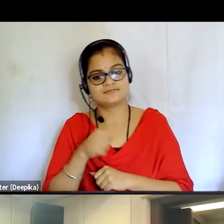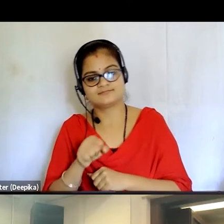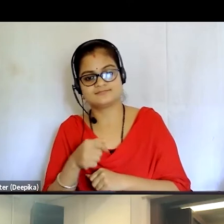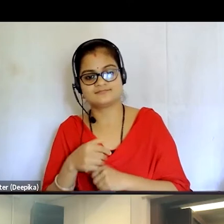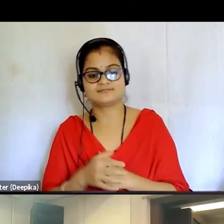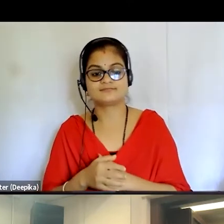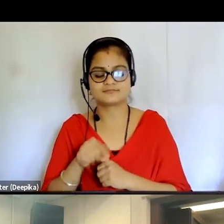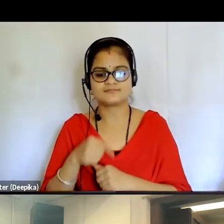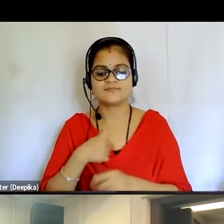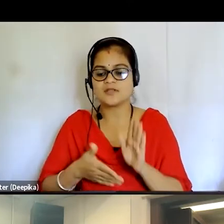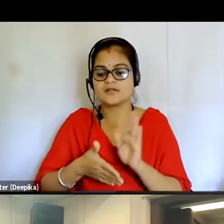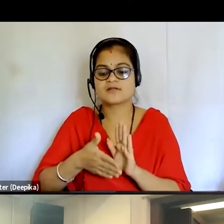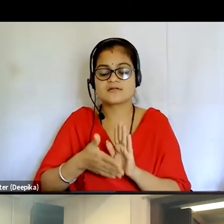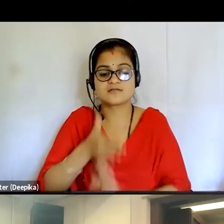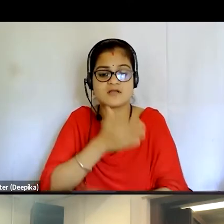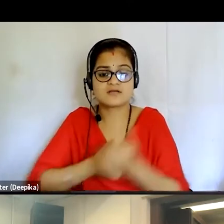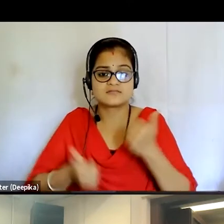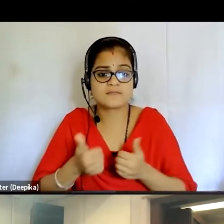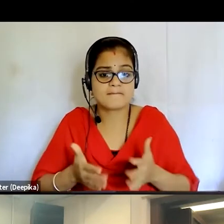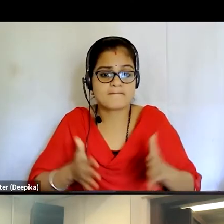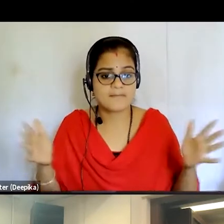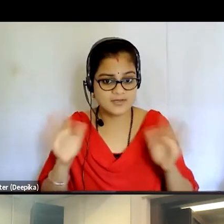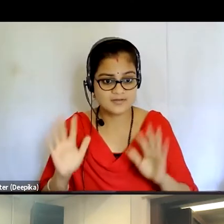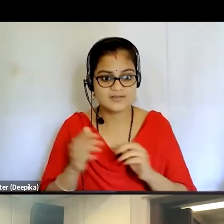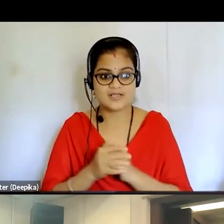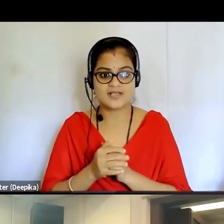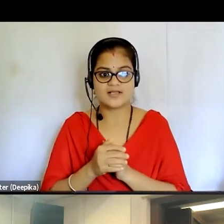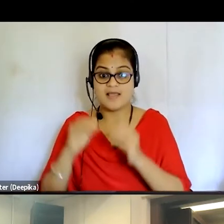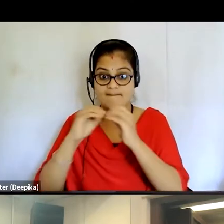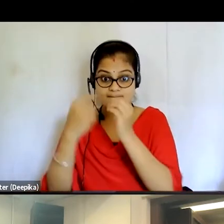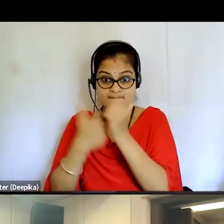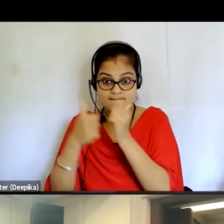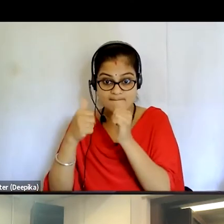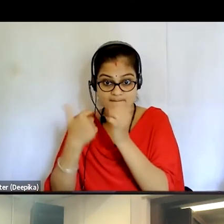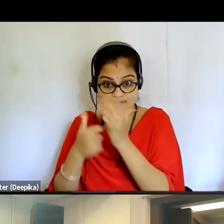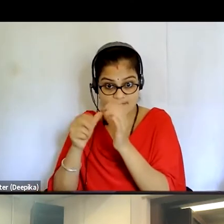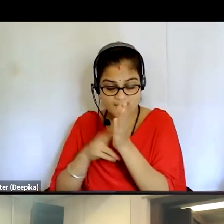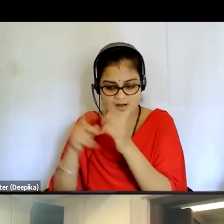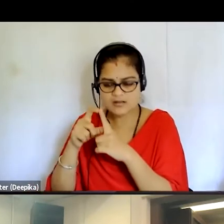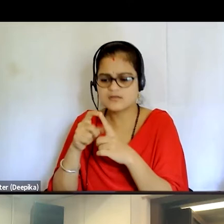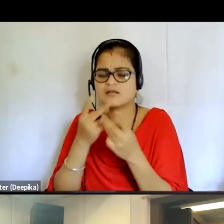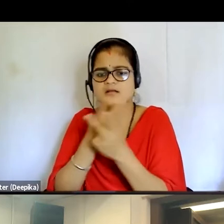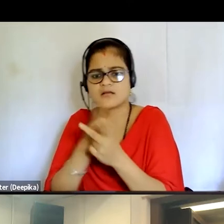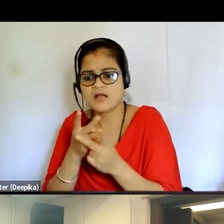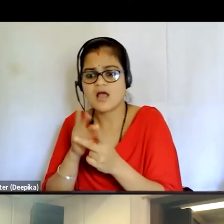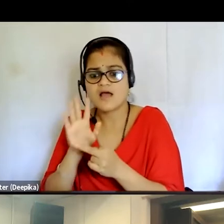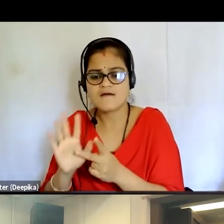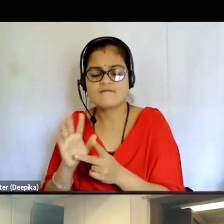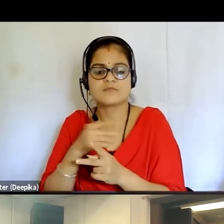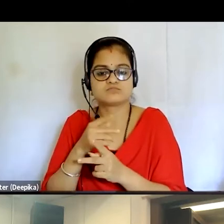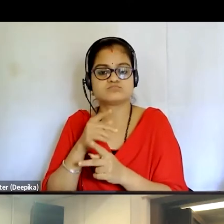was the big challenge, right? Yeah. That when we deal with brands, there are so many things to say. Now, how do